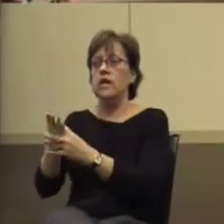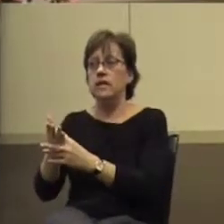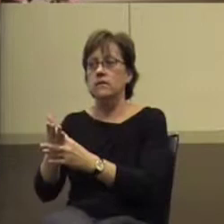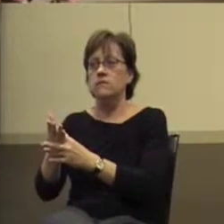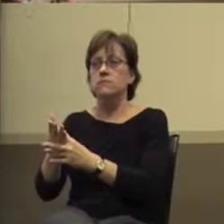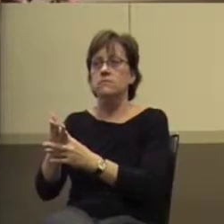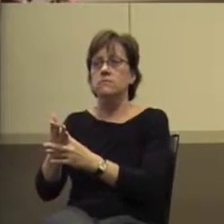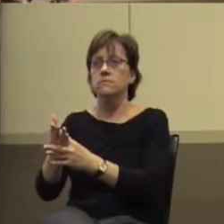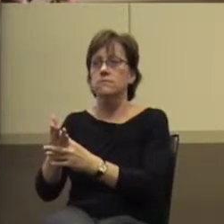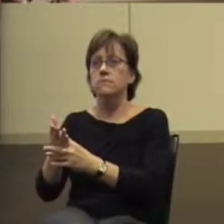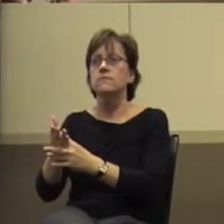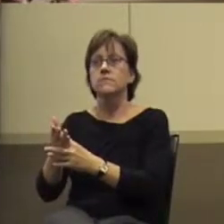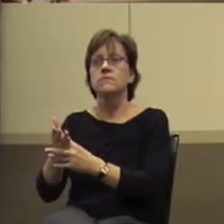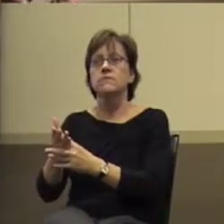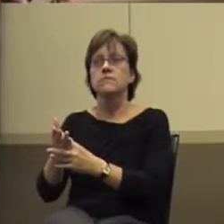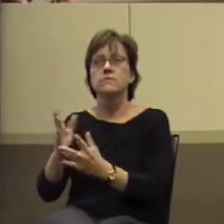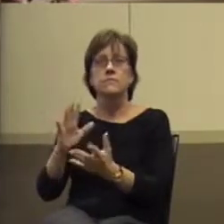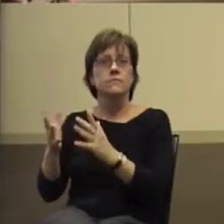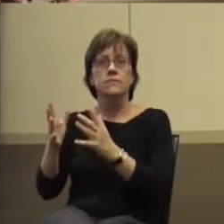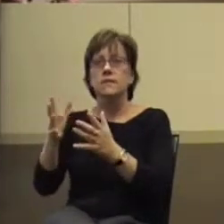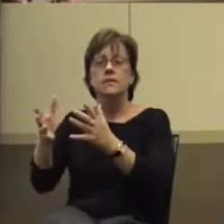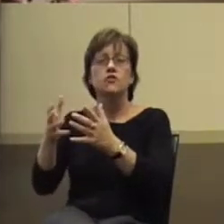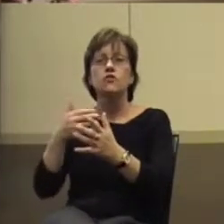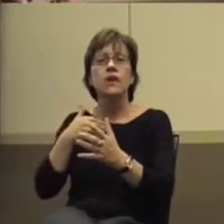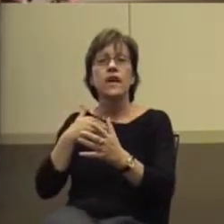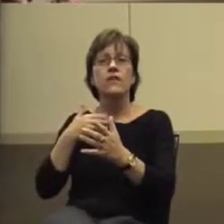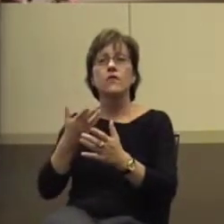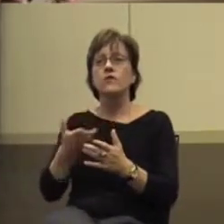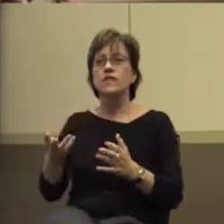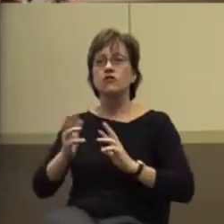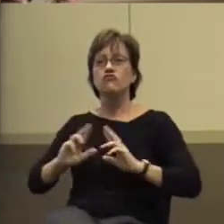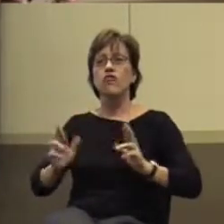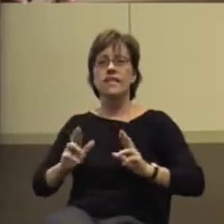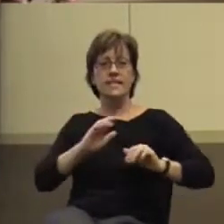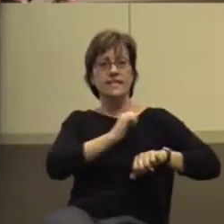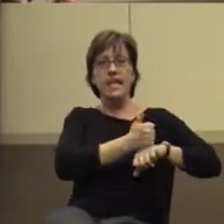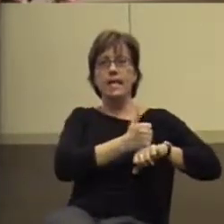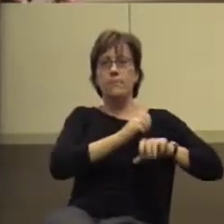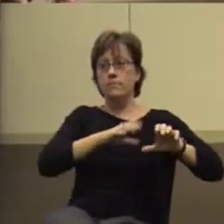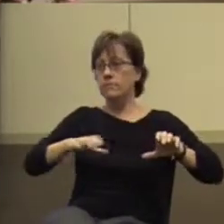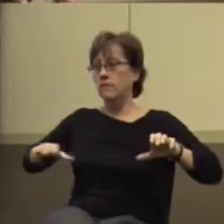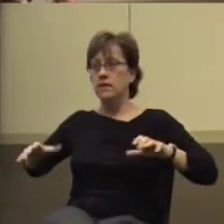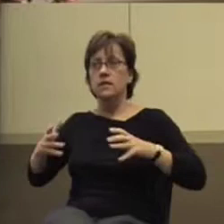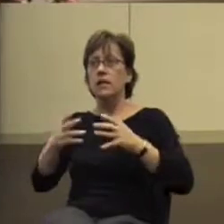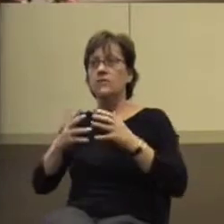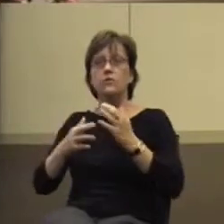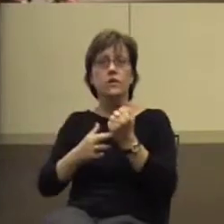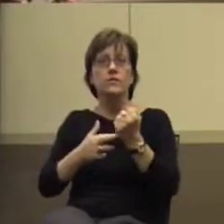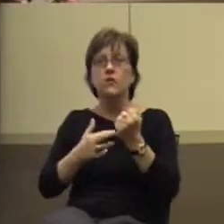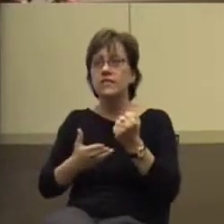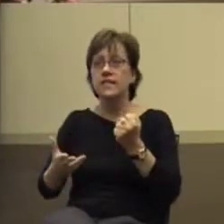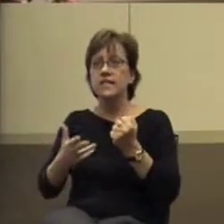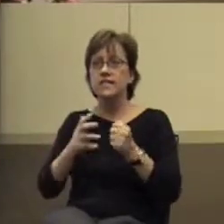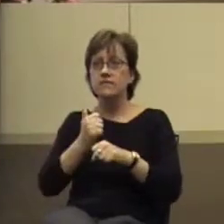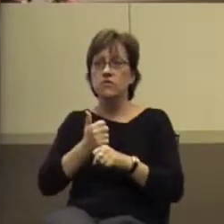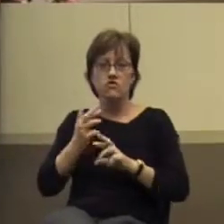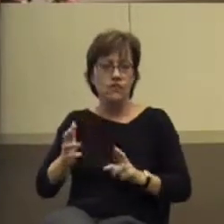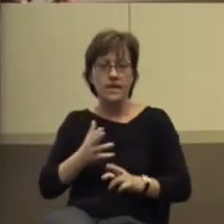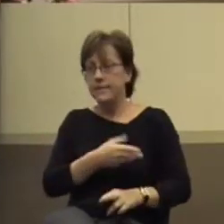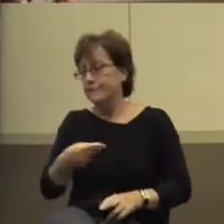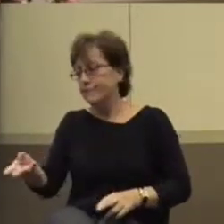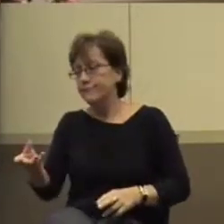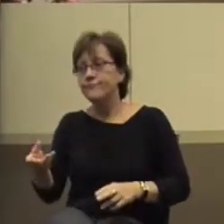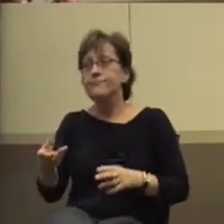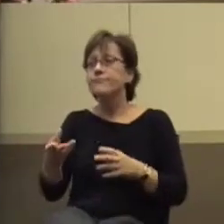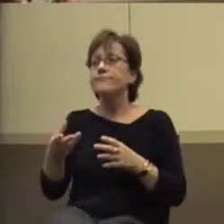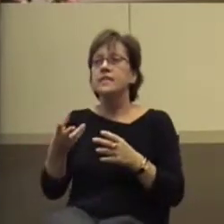break. It's going to be more about like just having those things set up, having the reinforcers set up as